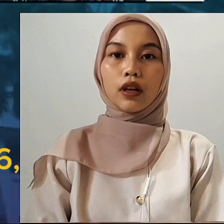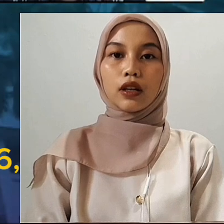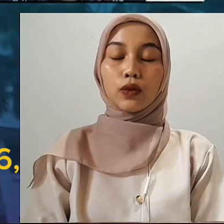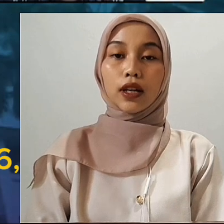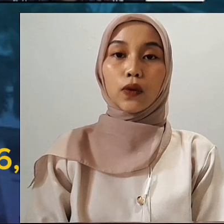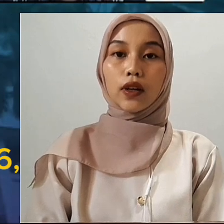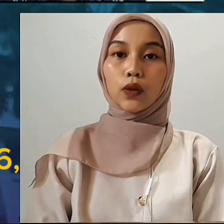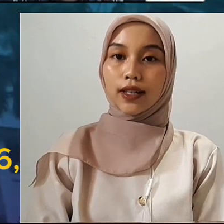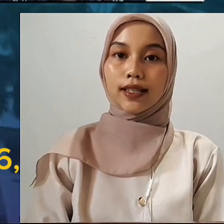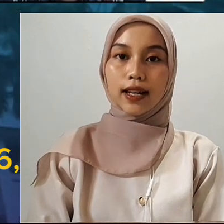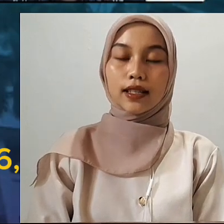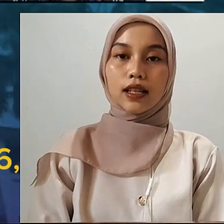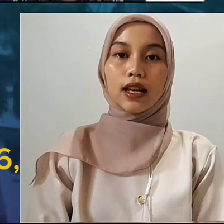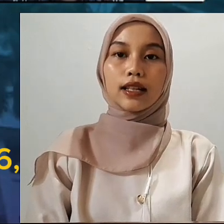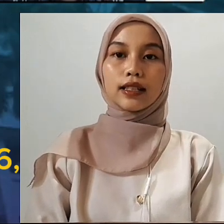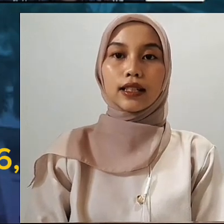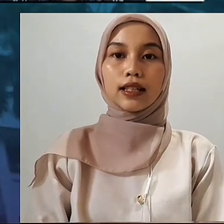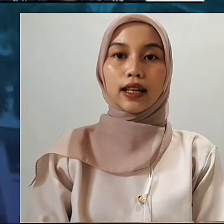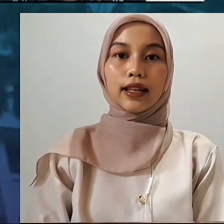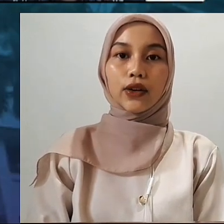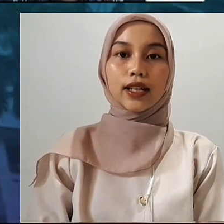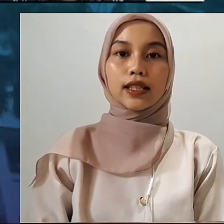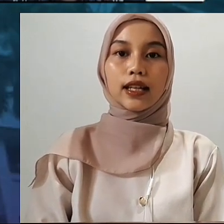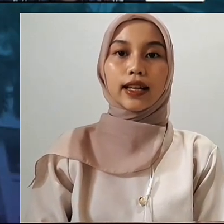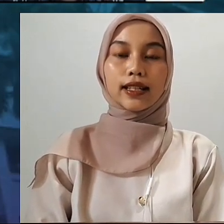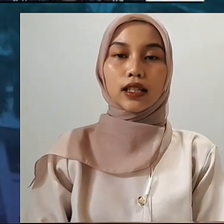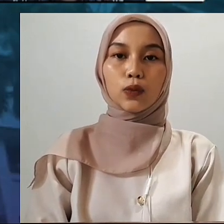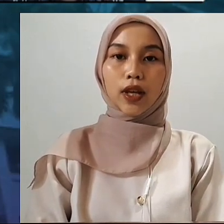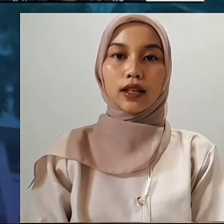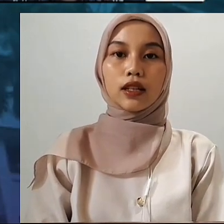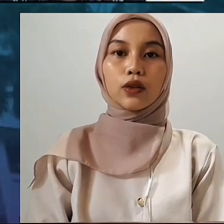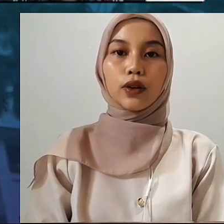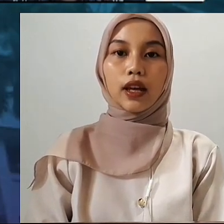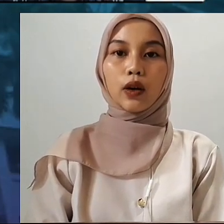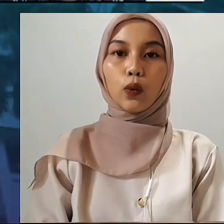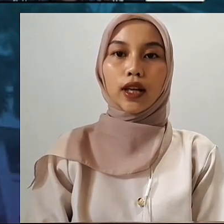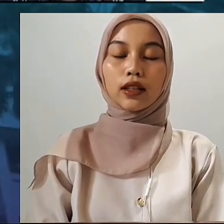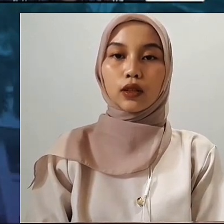of 2026, the increase in cases